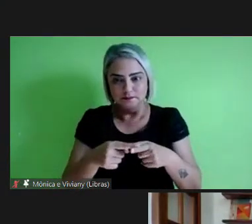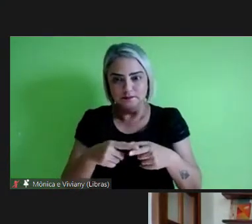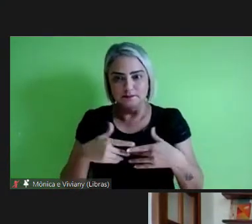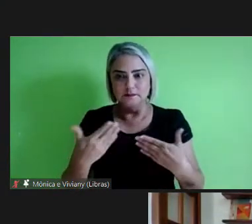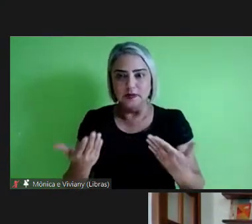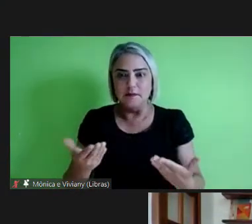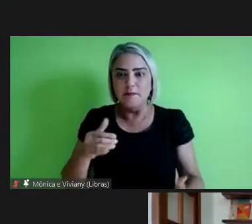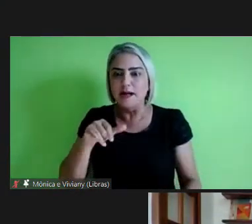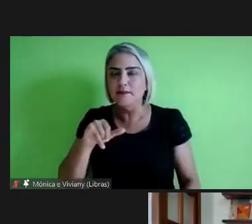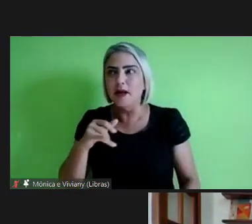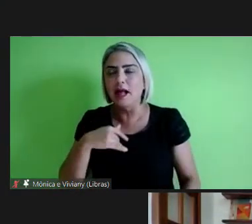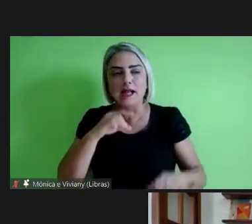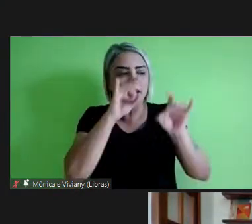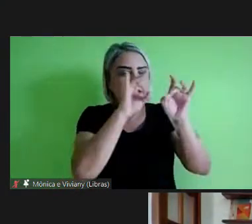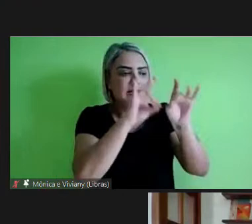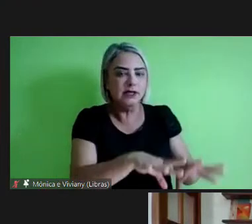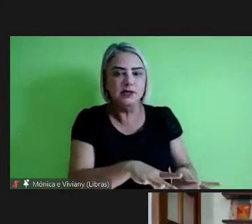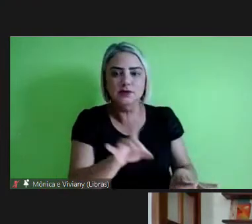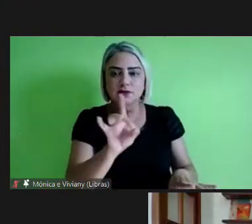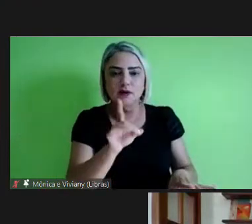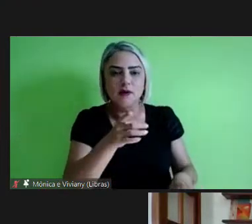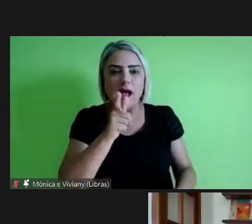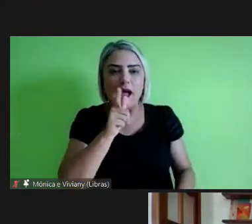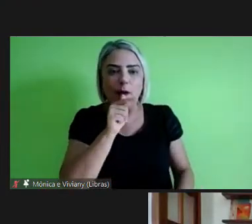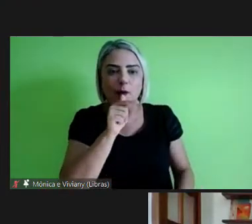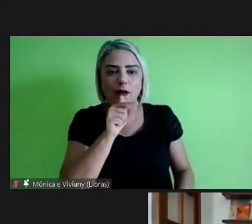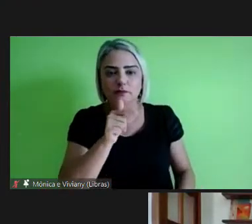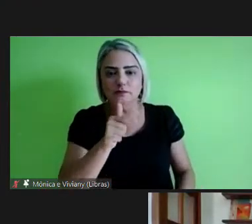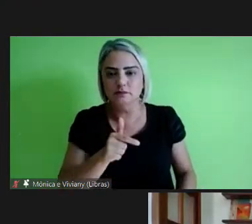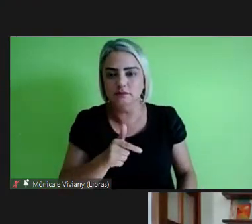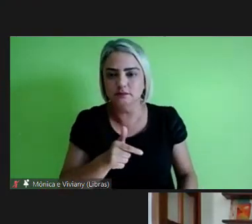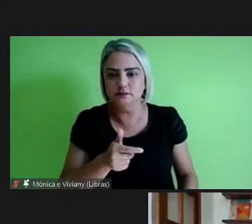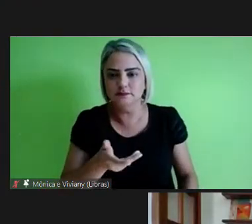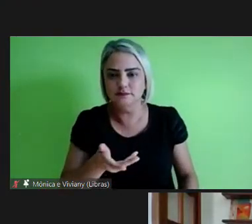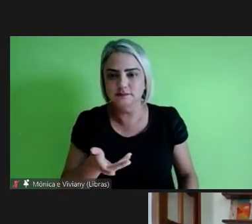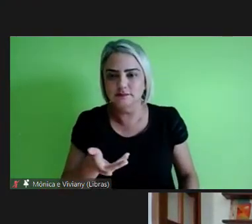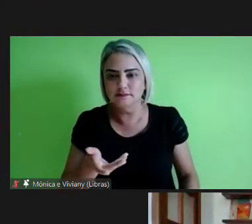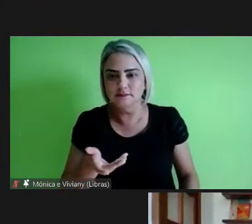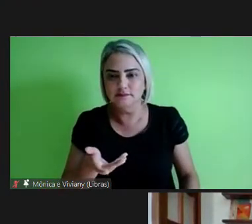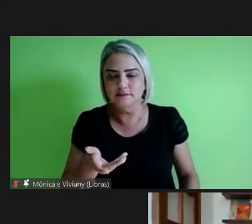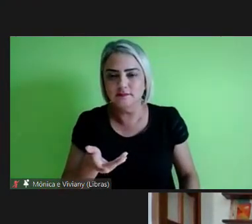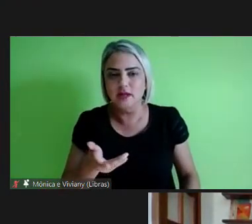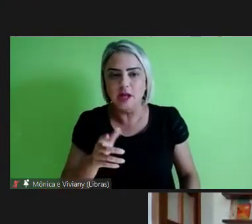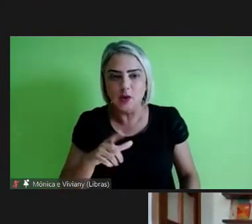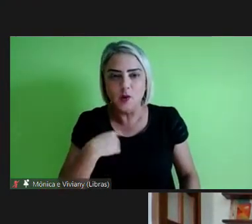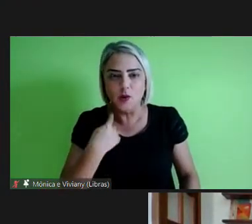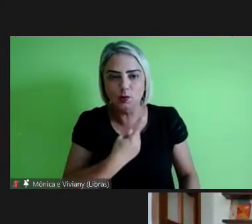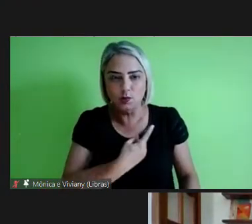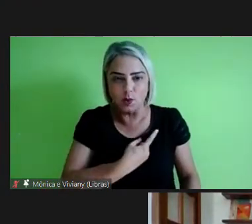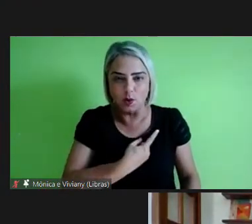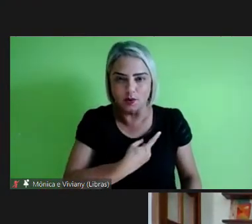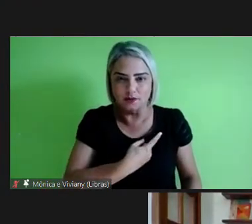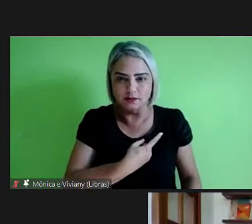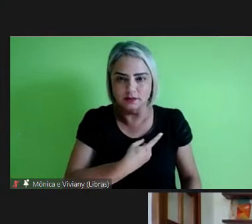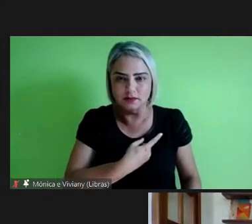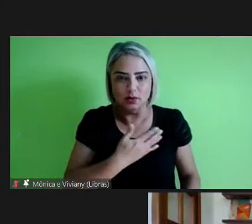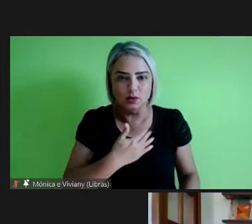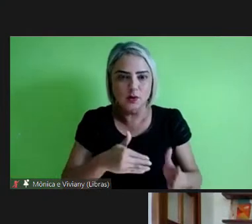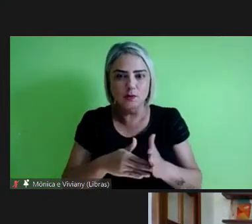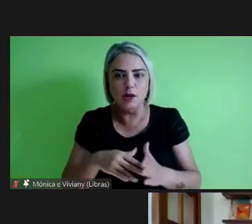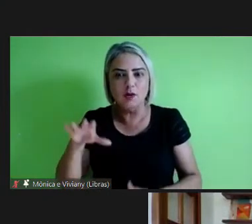problem. It may seem like, oh, we're going to talk about garbage. No, I'm going to talk about water.